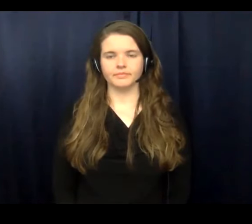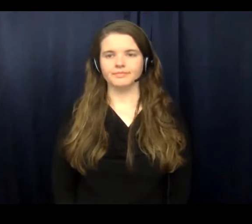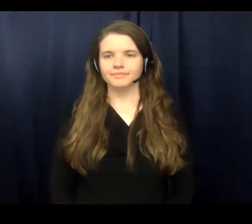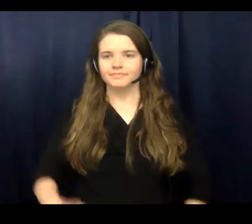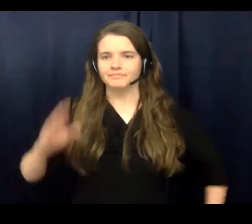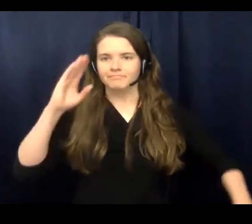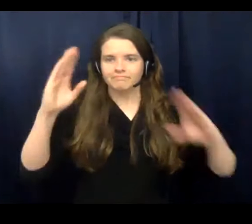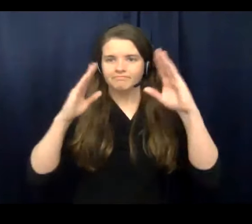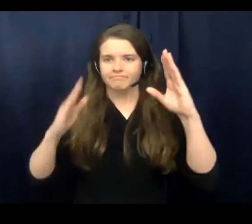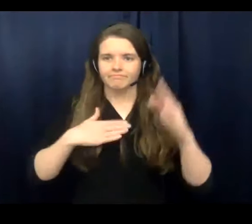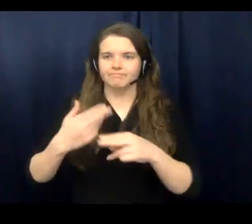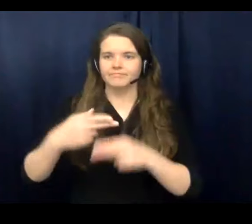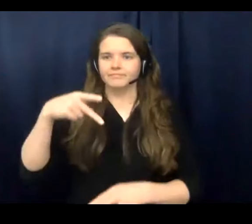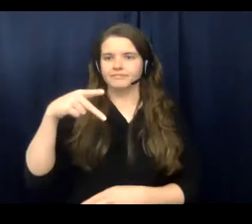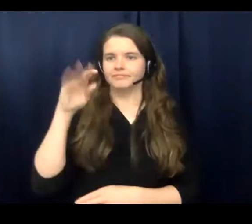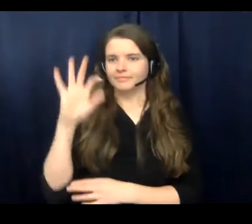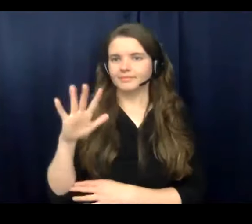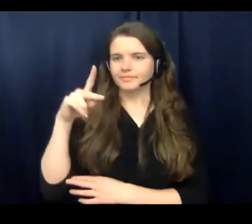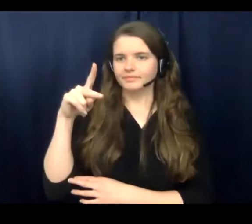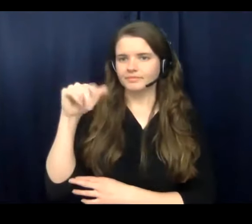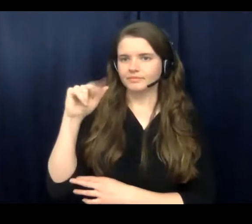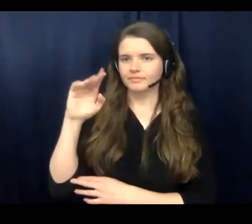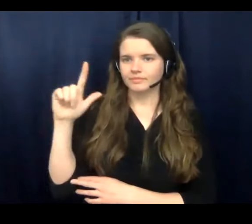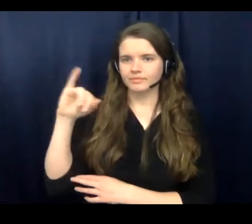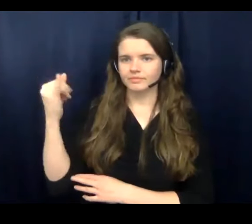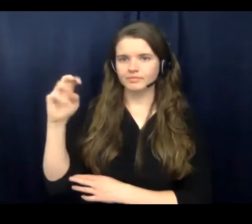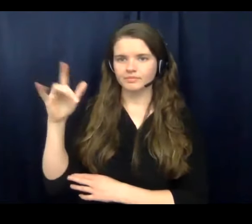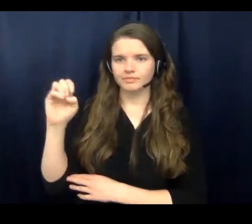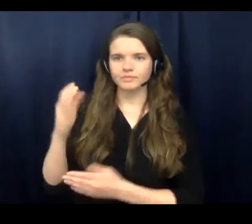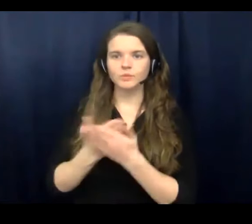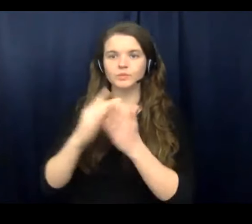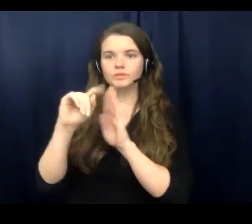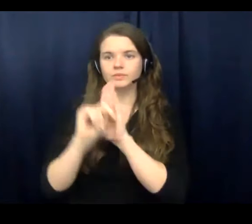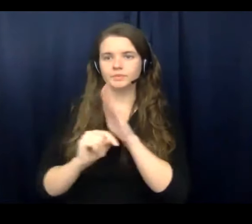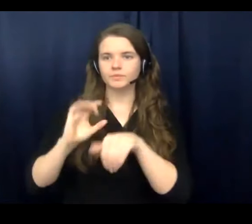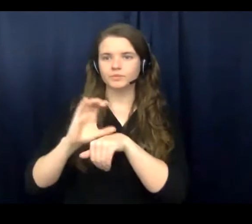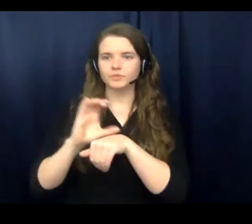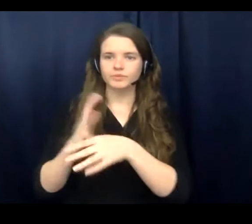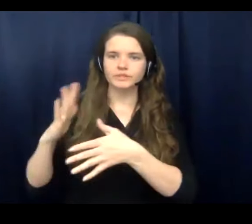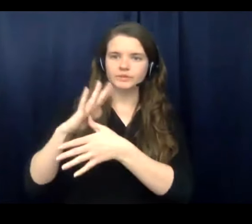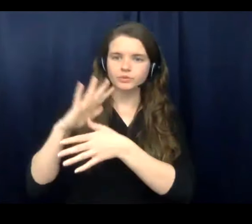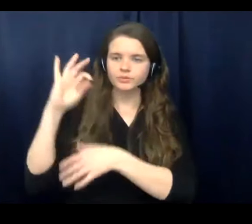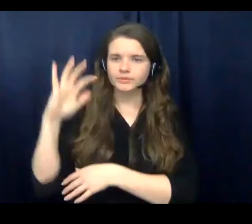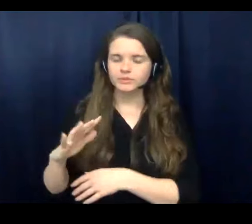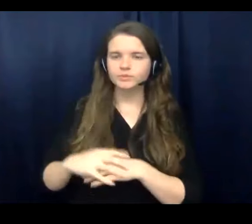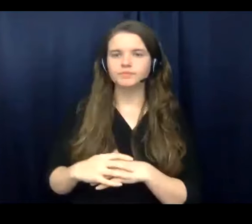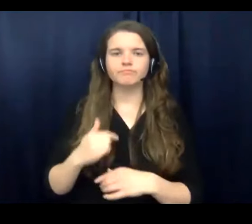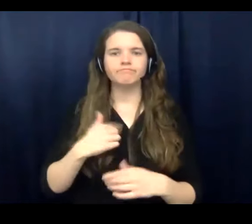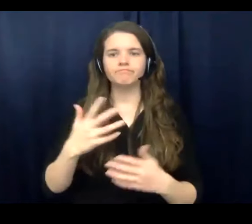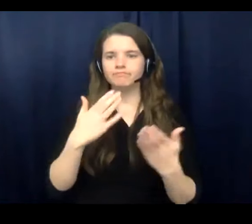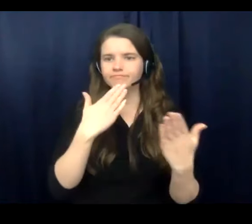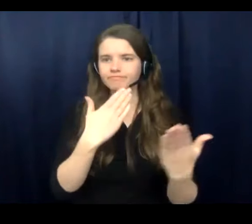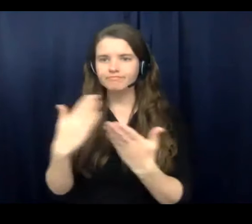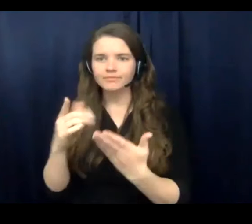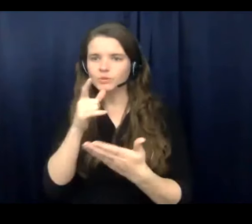name is Pastor Paul Jaley of the New Testament Church. I'm the senior pastor, and want to just thank those who have been involved here in